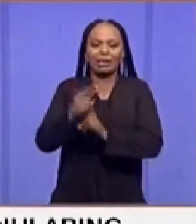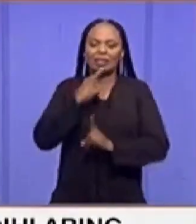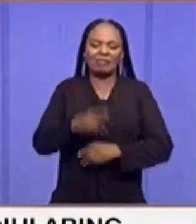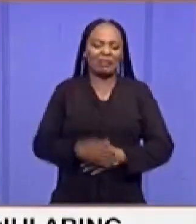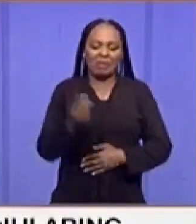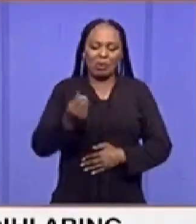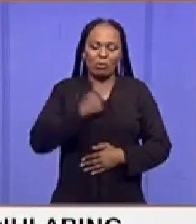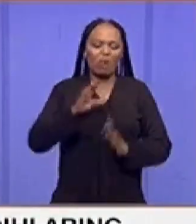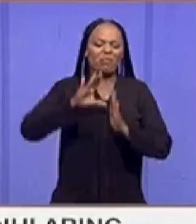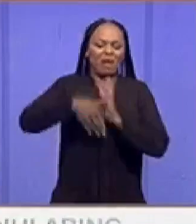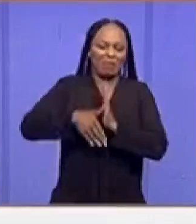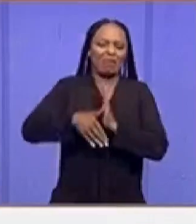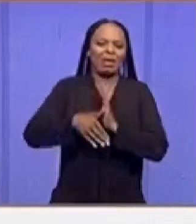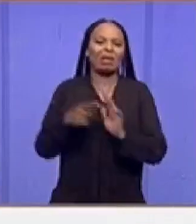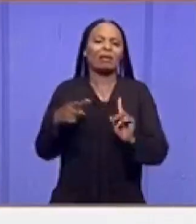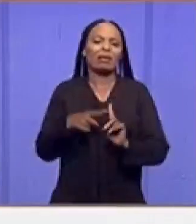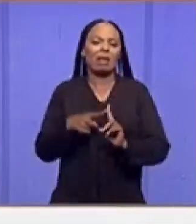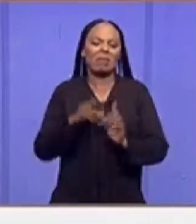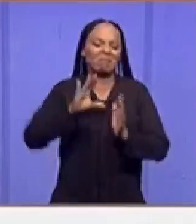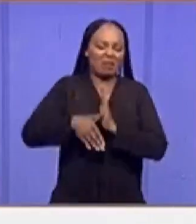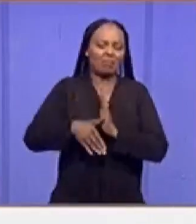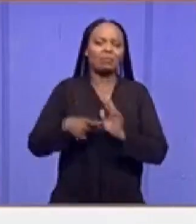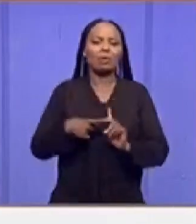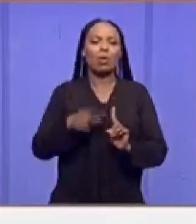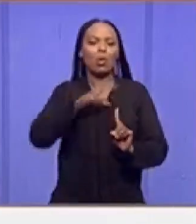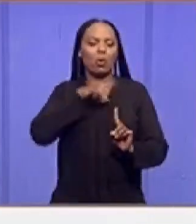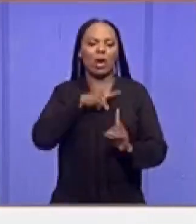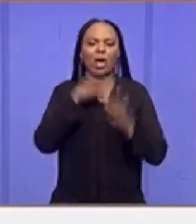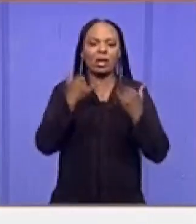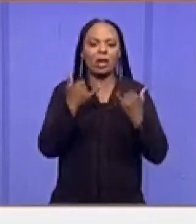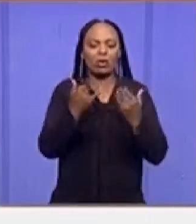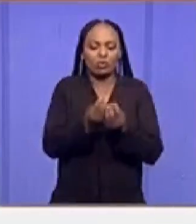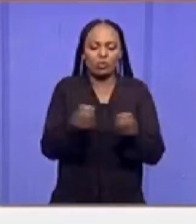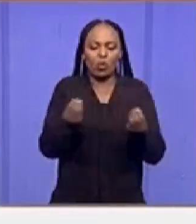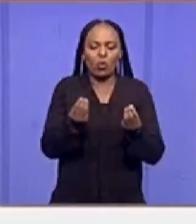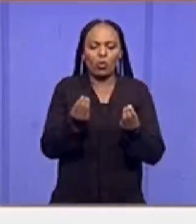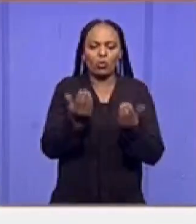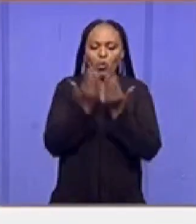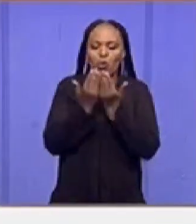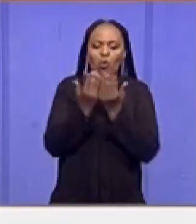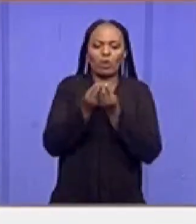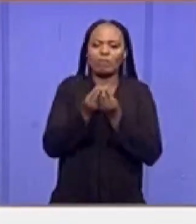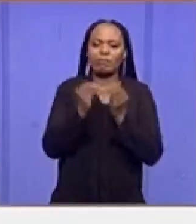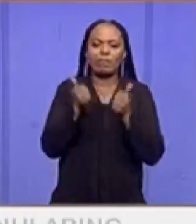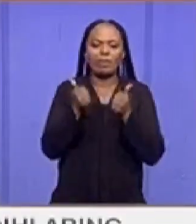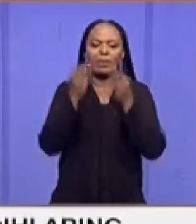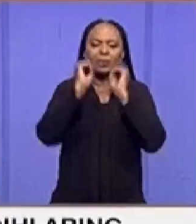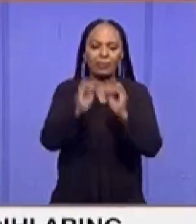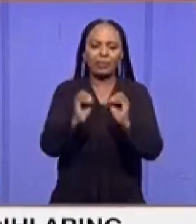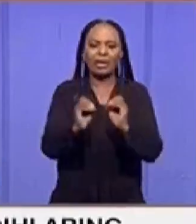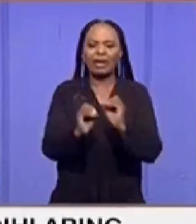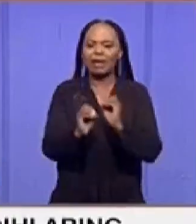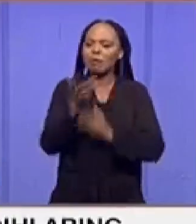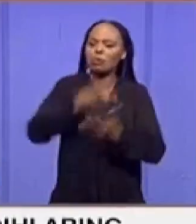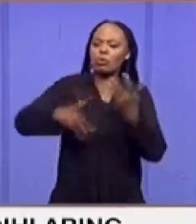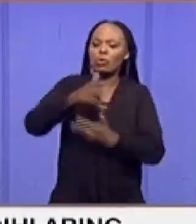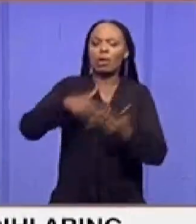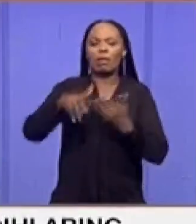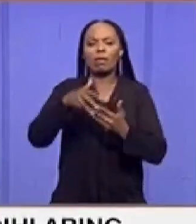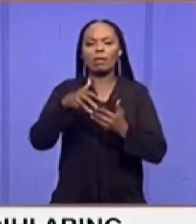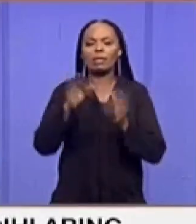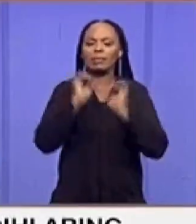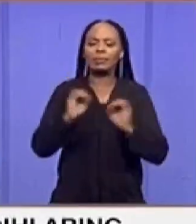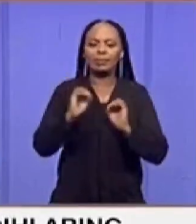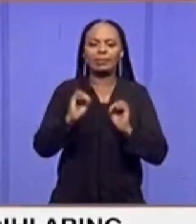sekoa no yena ya ka re bua khosa sa kgona go tsamaya sekolo sentle ha sa kgona go dira dilo tsana di dira le mo